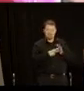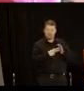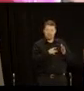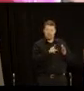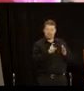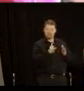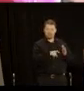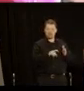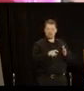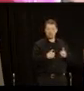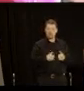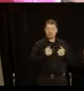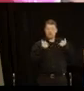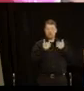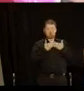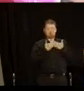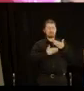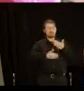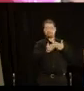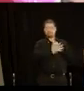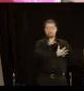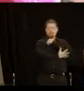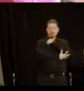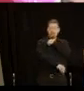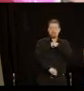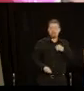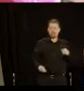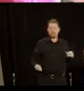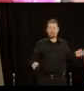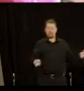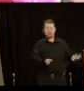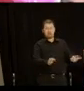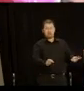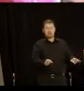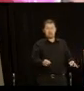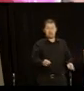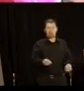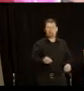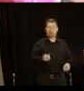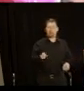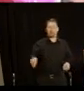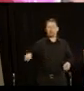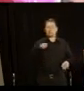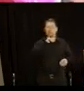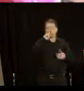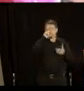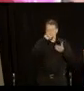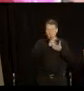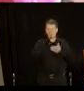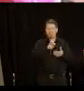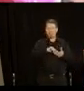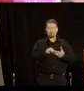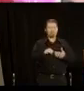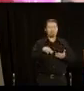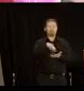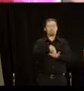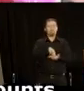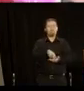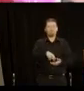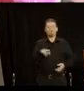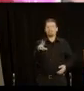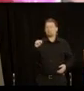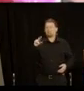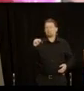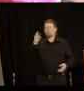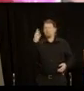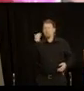poverty. So ABLE accounts were brought because of parents just like you all, an individual saying, hey, why can't I